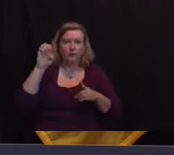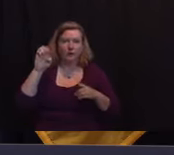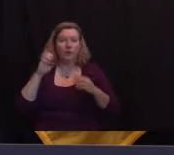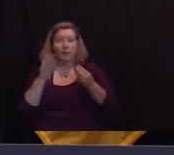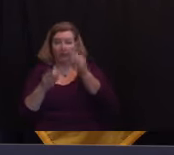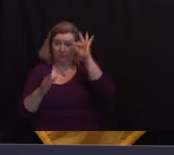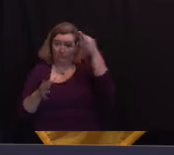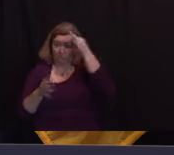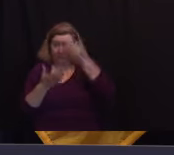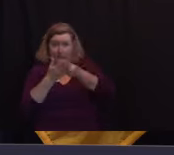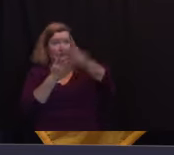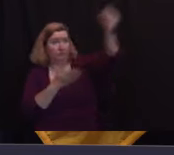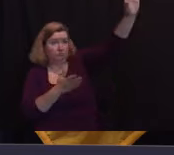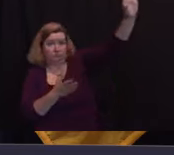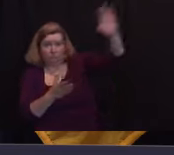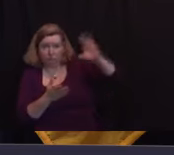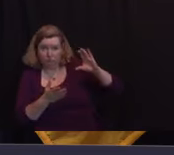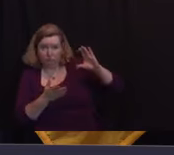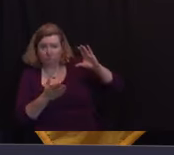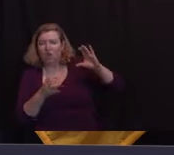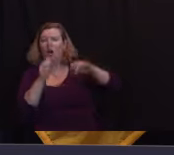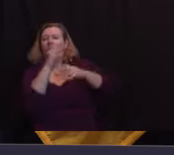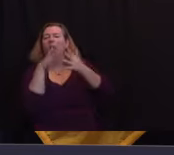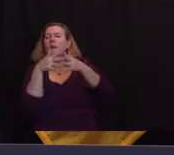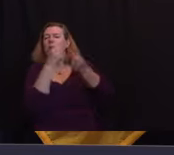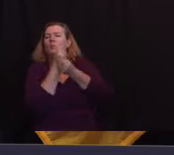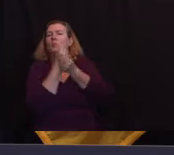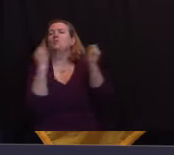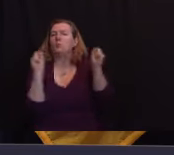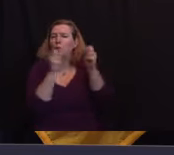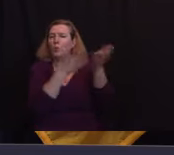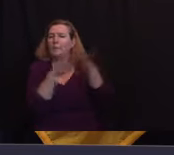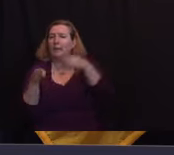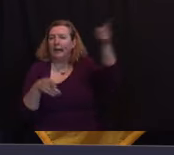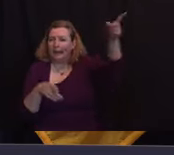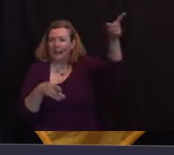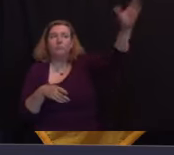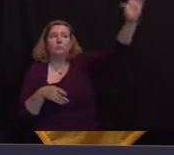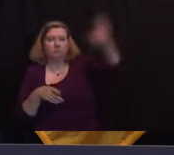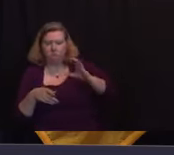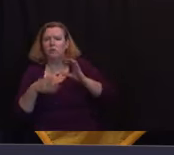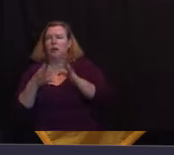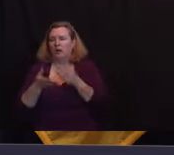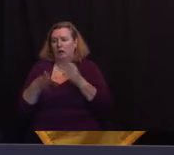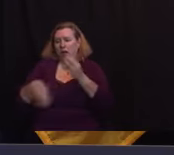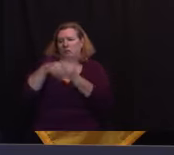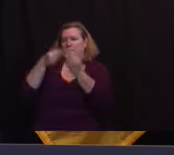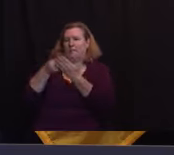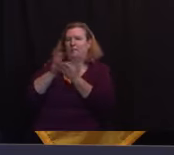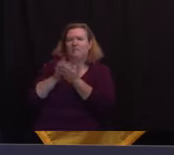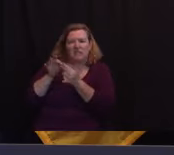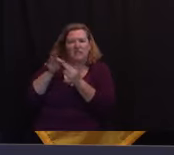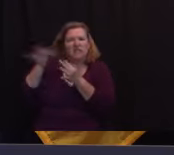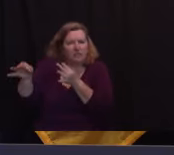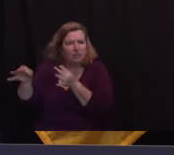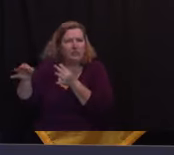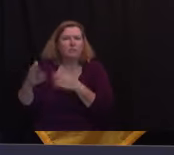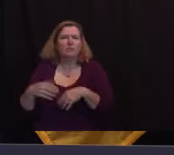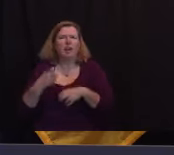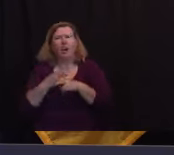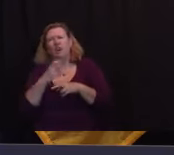Rescue Plan to cover the cost of this extension, which, while difficult to estimate, could be up